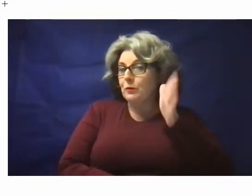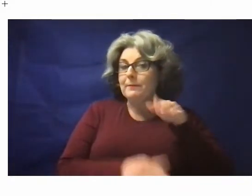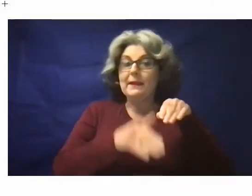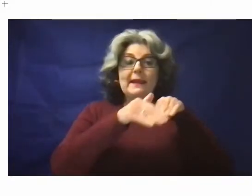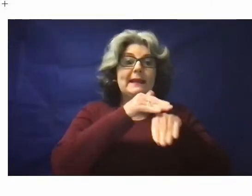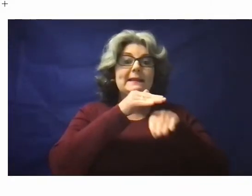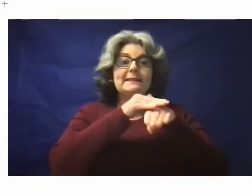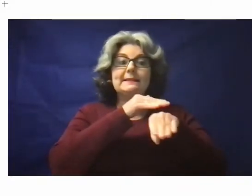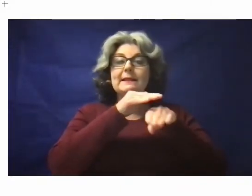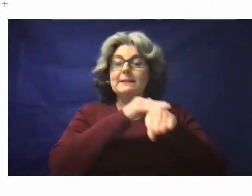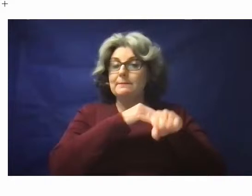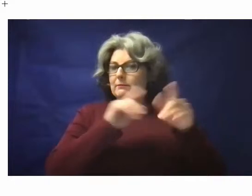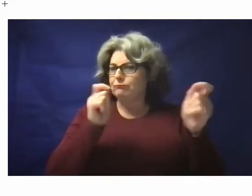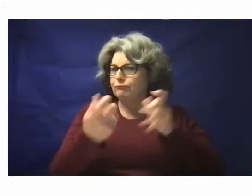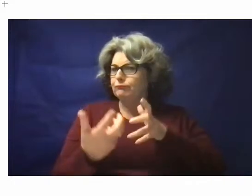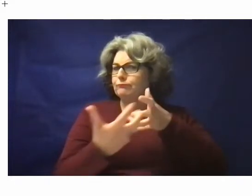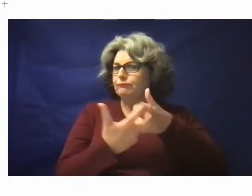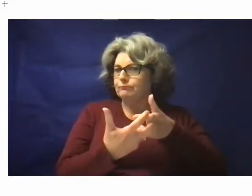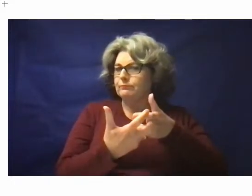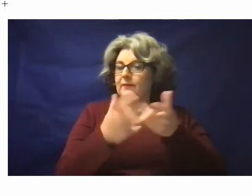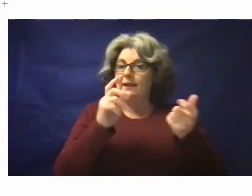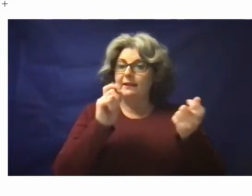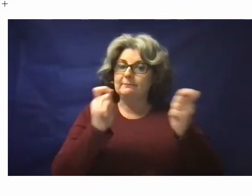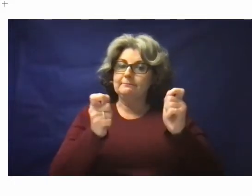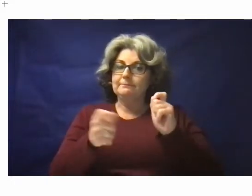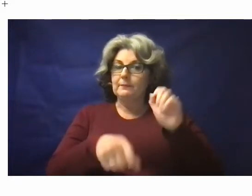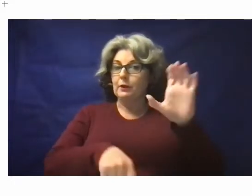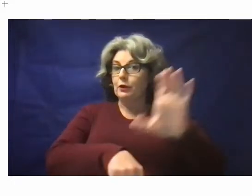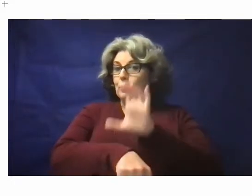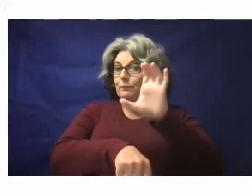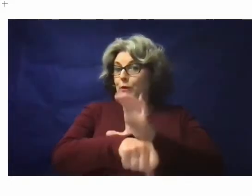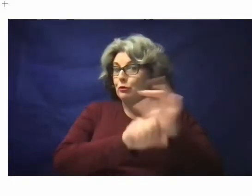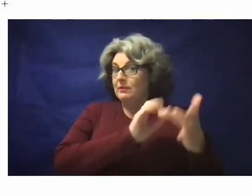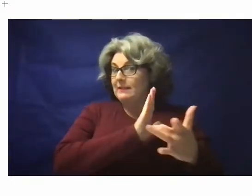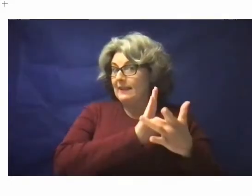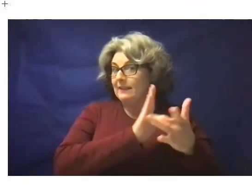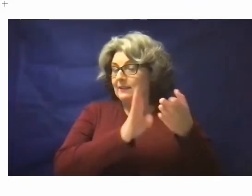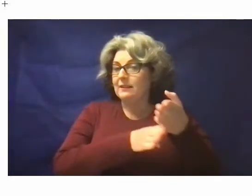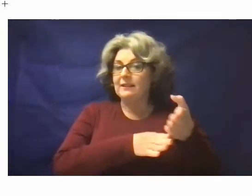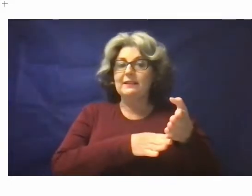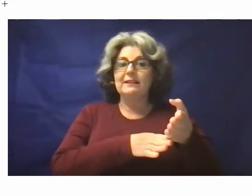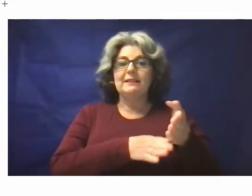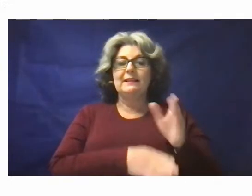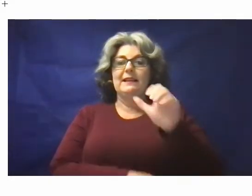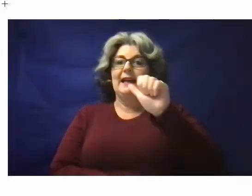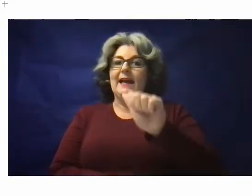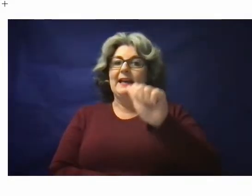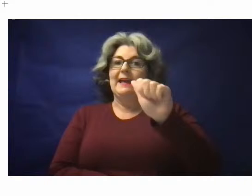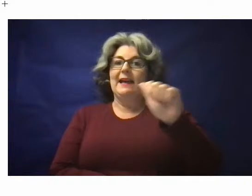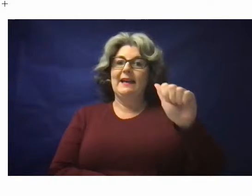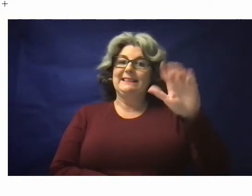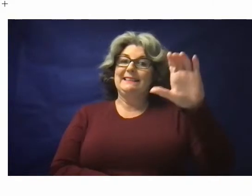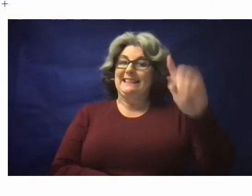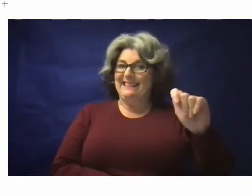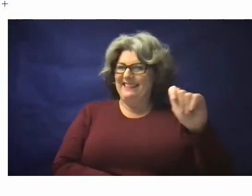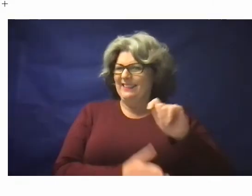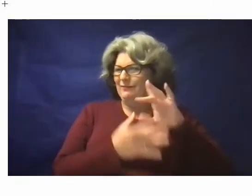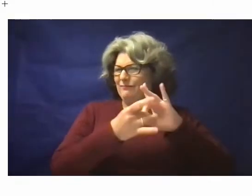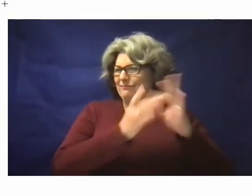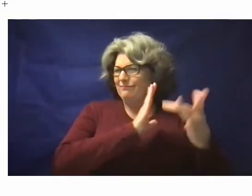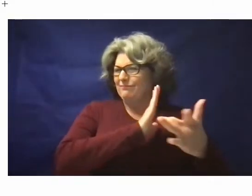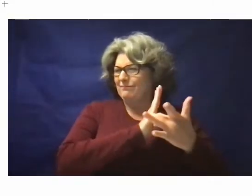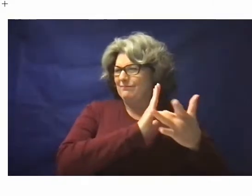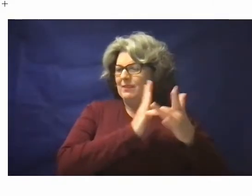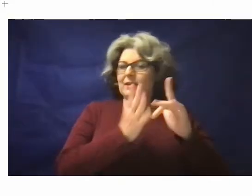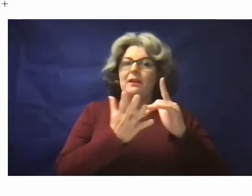Accessibility, Accommodations, and Adaptive Computer Technology, that's ACT, that program offers a